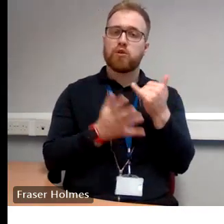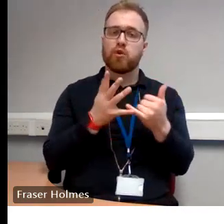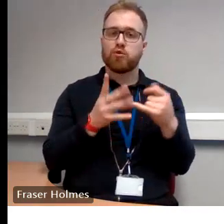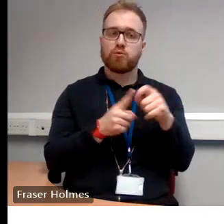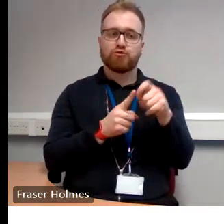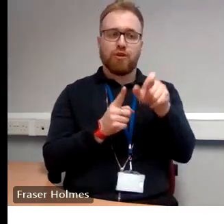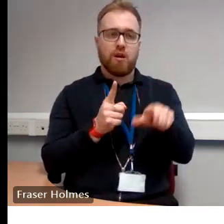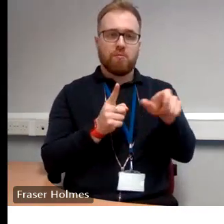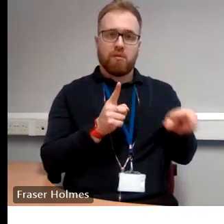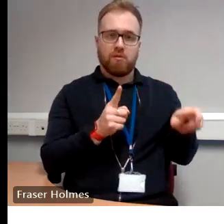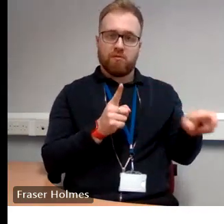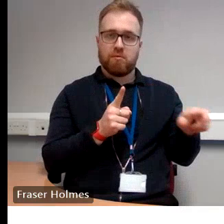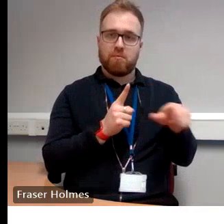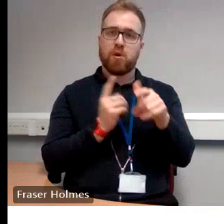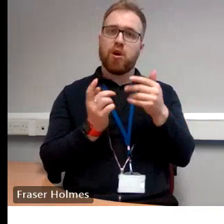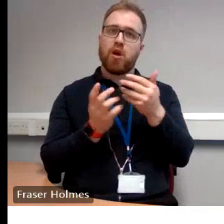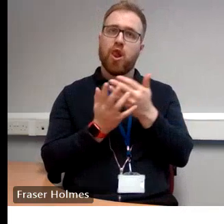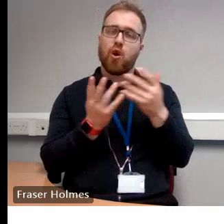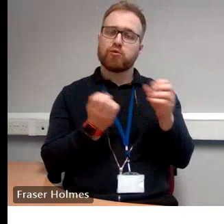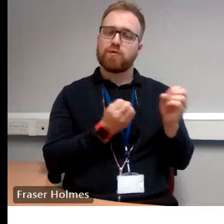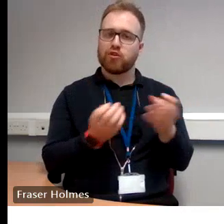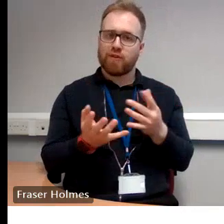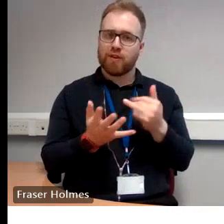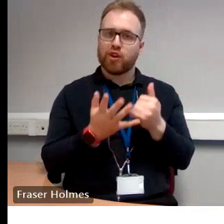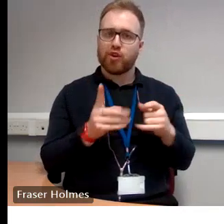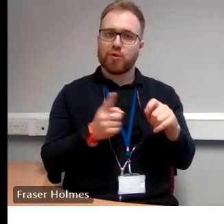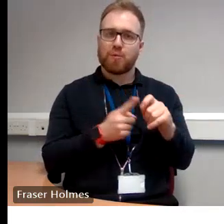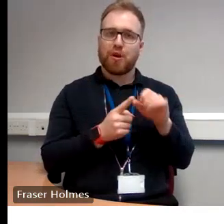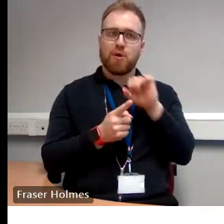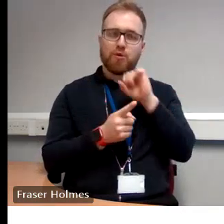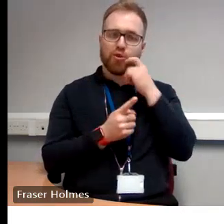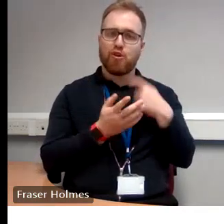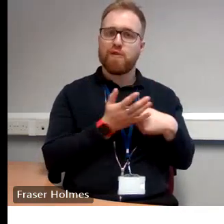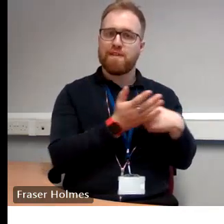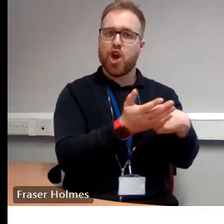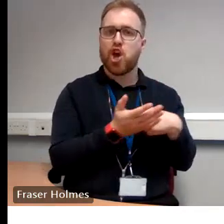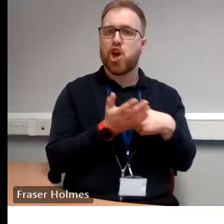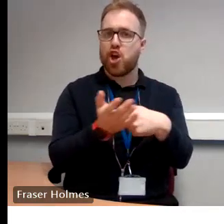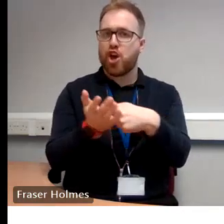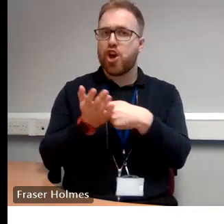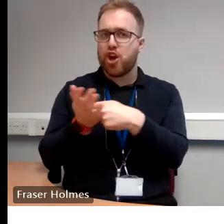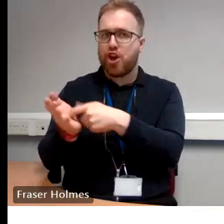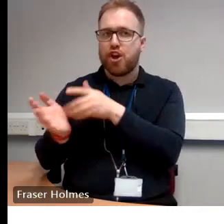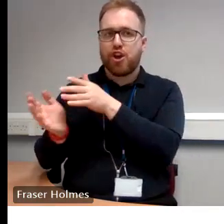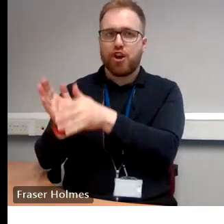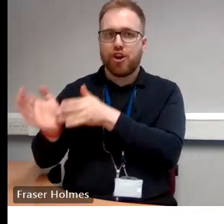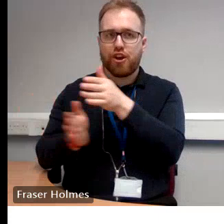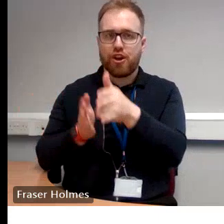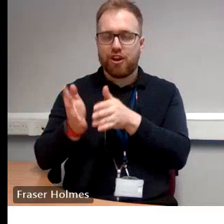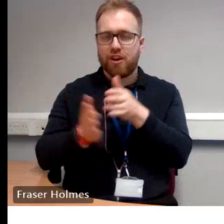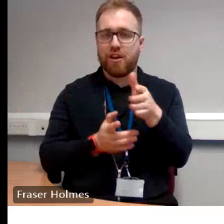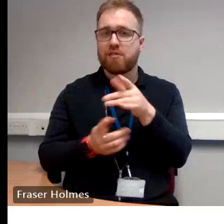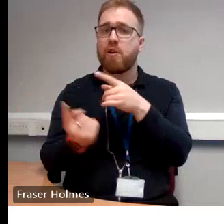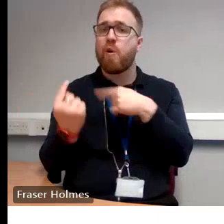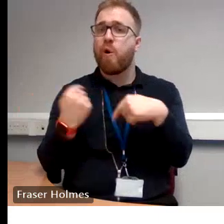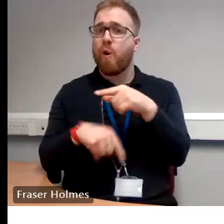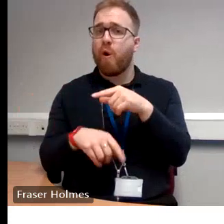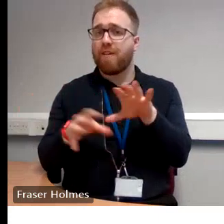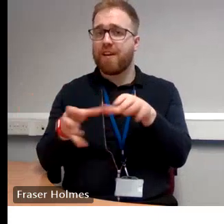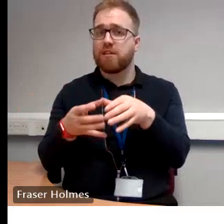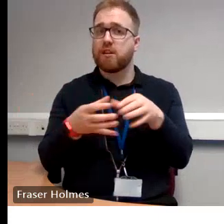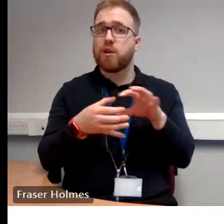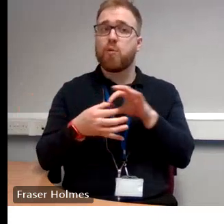also a lot of the type of services that social prescribers would refer patients to. And all of the agencies work